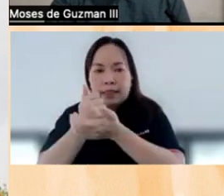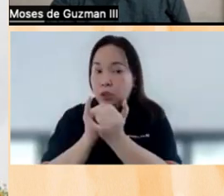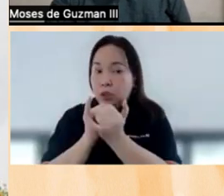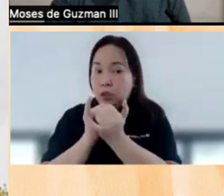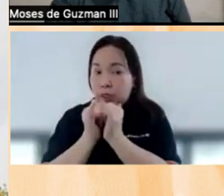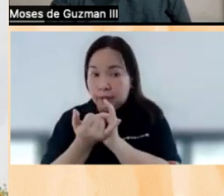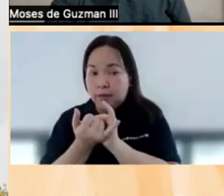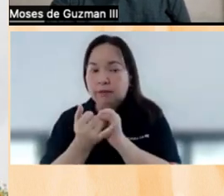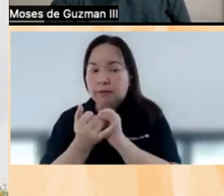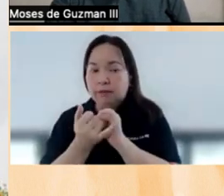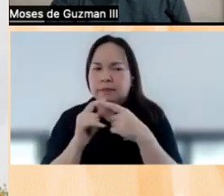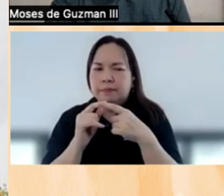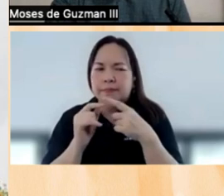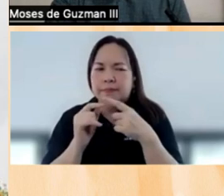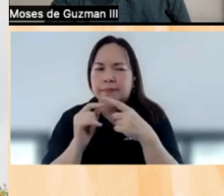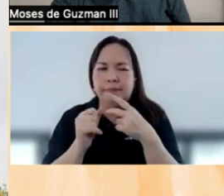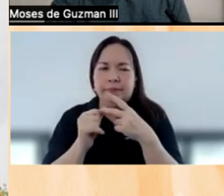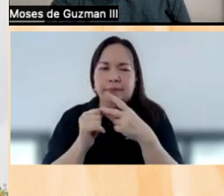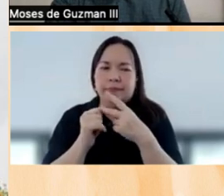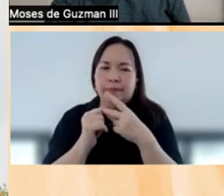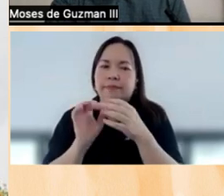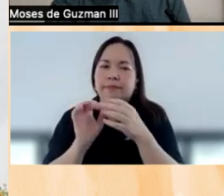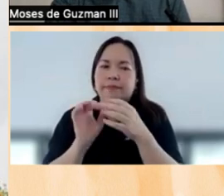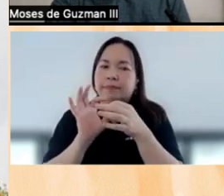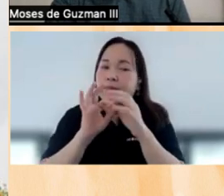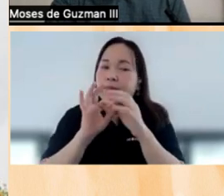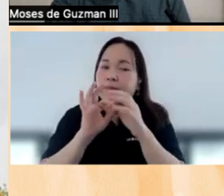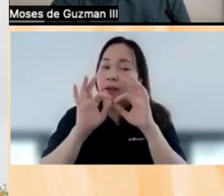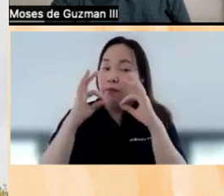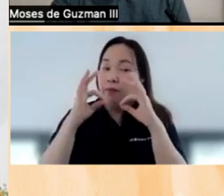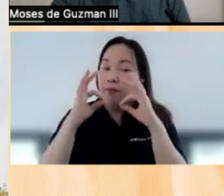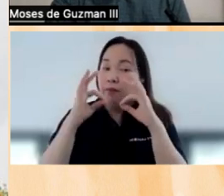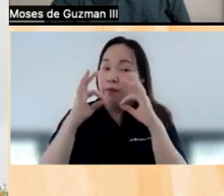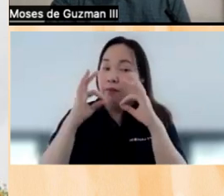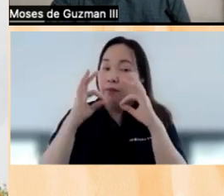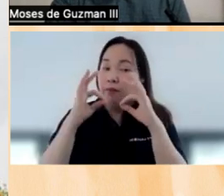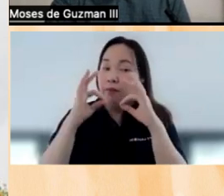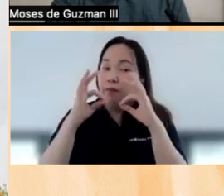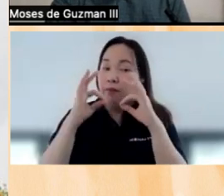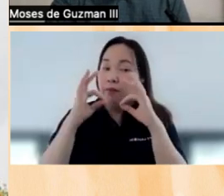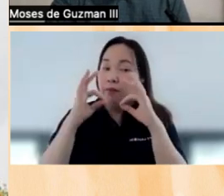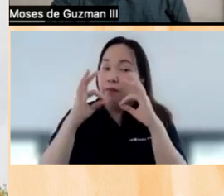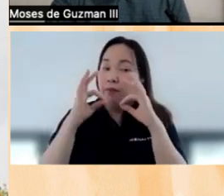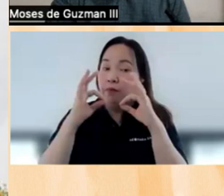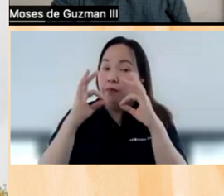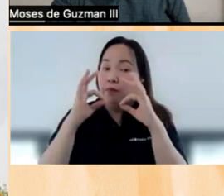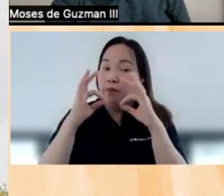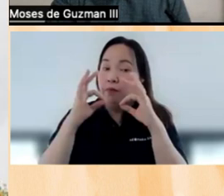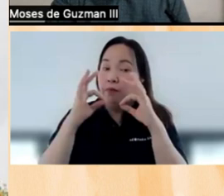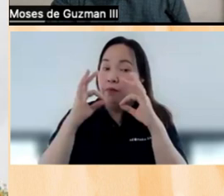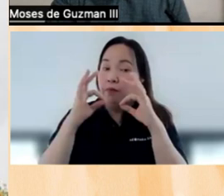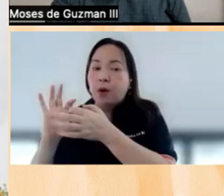means. Spirituality are cultural or religious beliefs that encourage connecting and